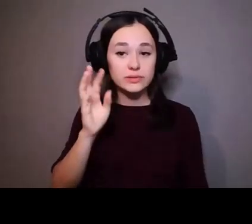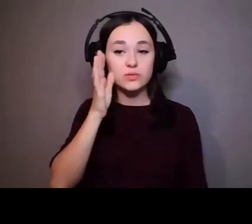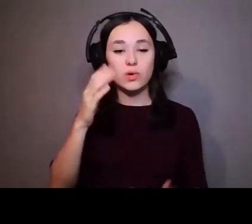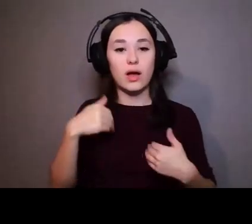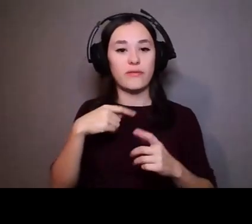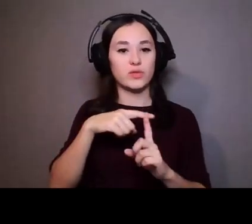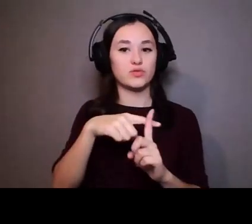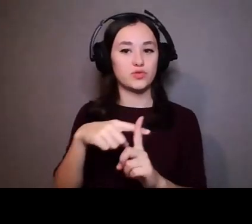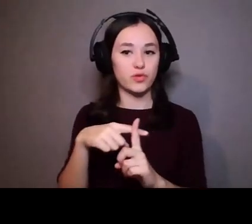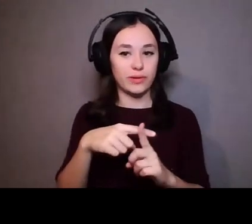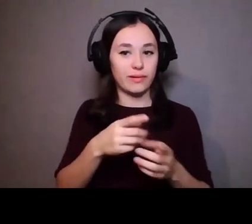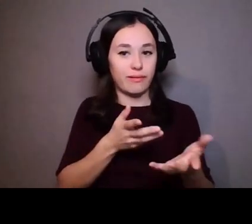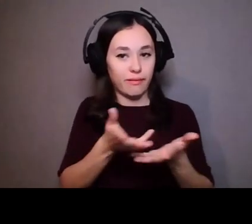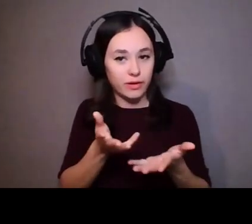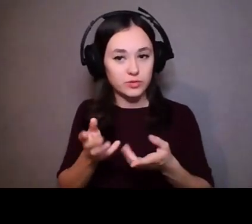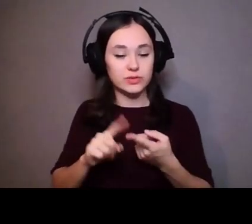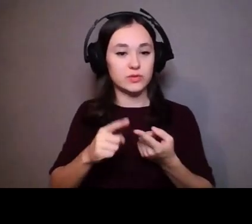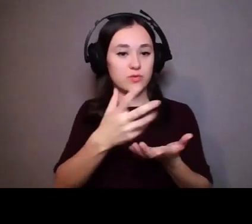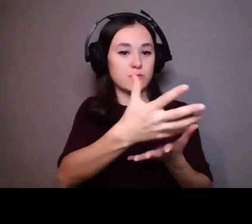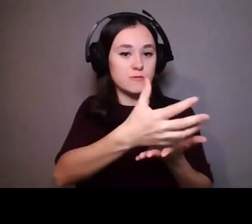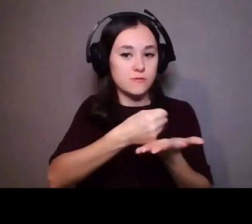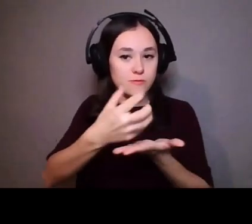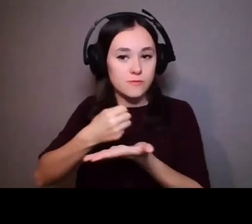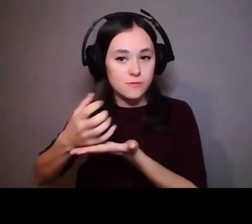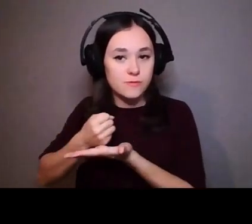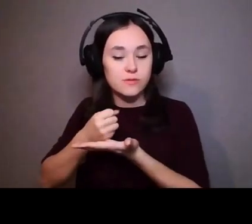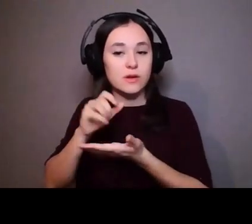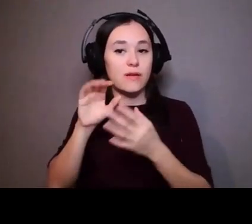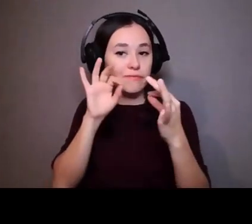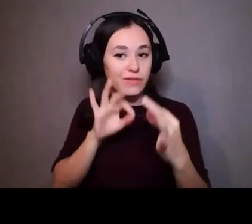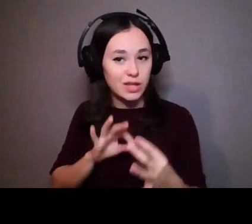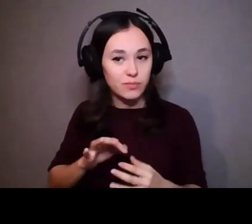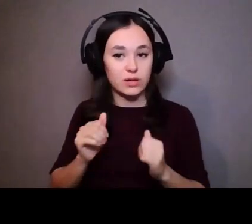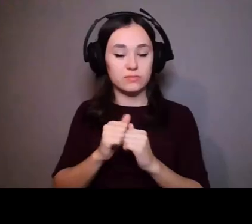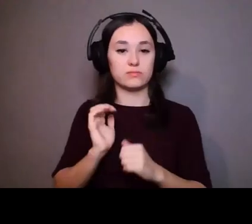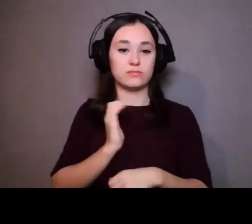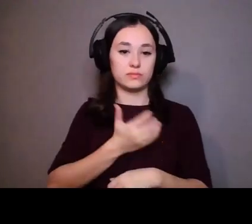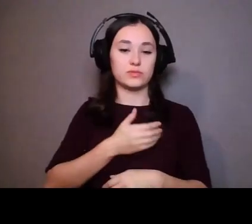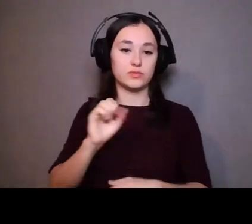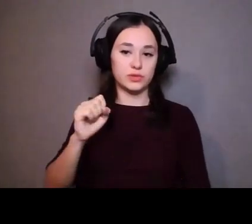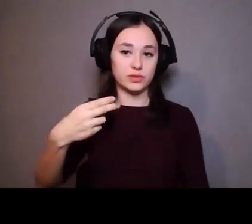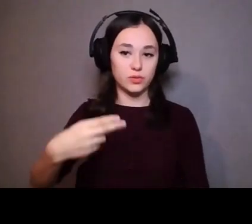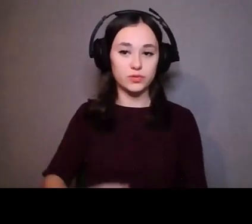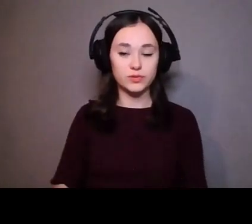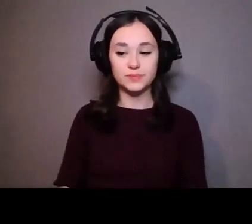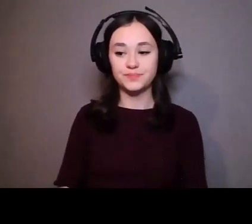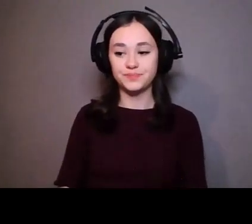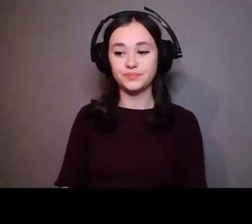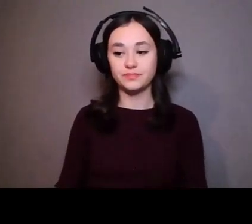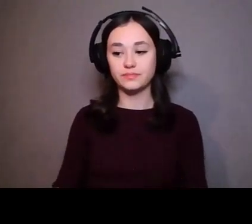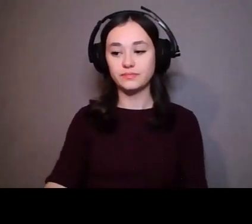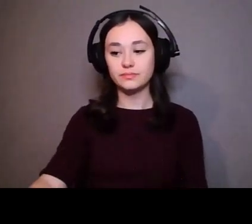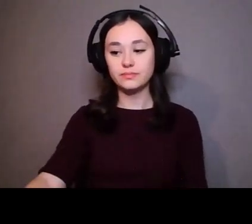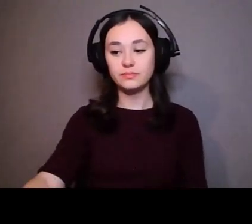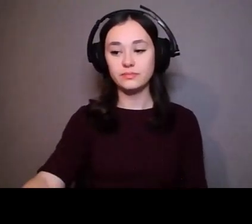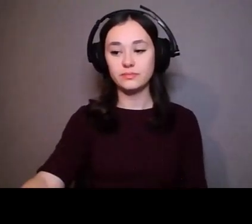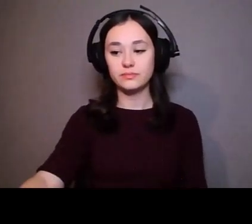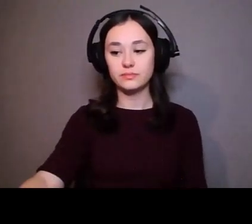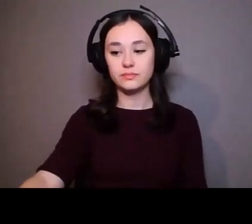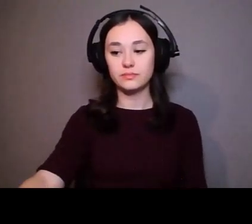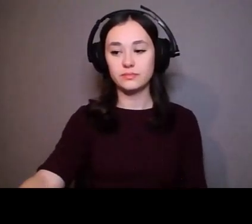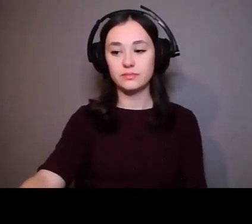so that we can solicit feedback and have more of a dialogue with our stakeholders. Thanks, Adela, and we'll cover that as we close